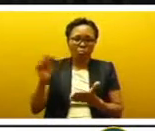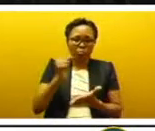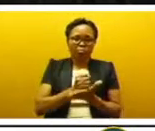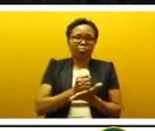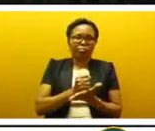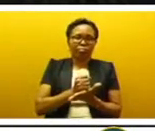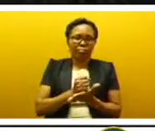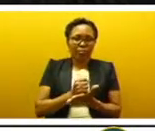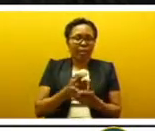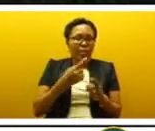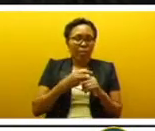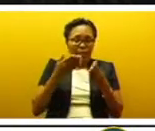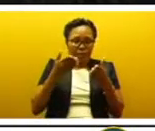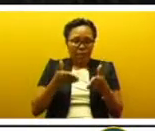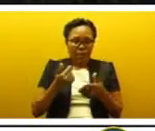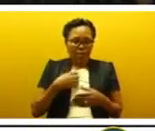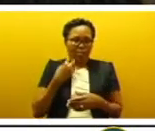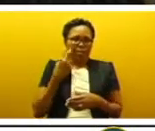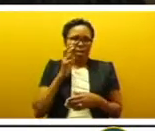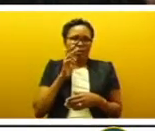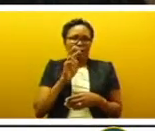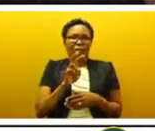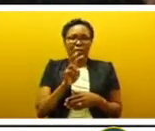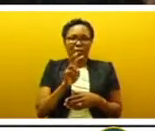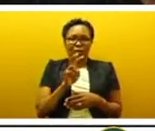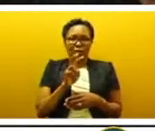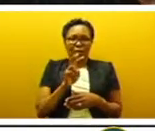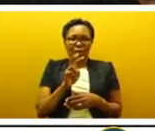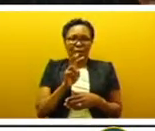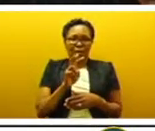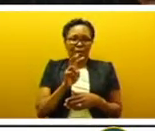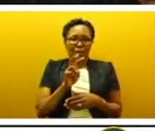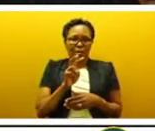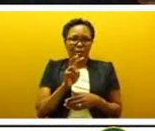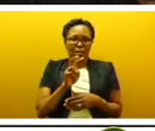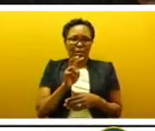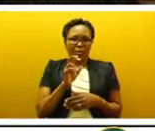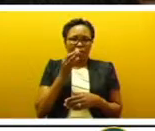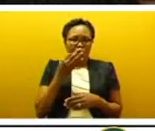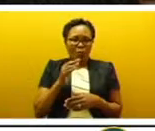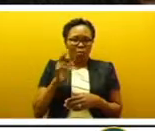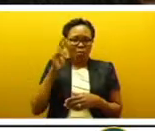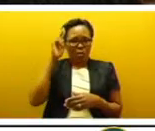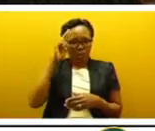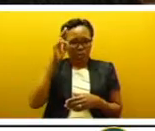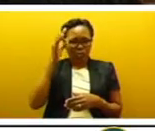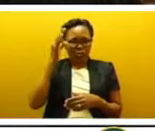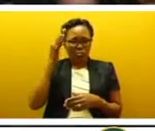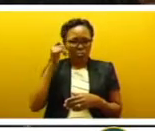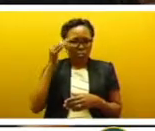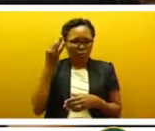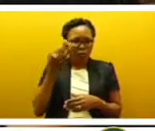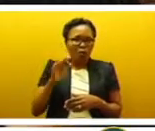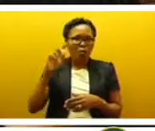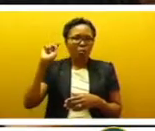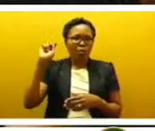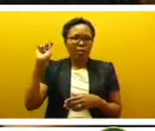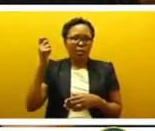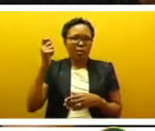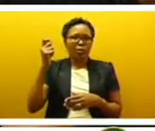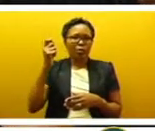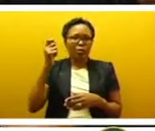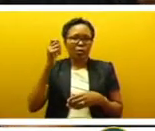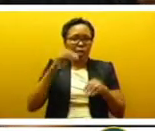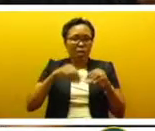now it appears to be that for purposes of a presidential election, and we heard it from